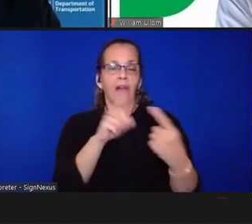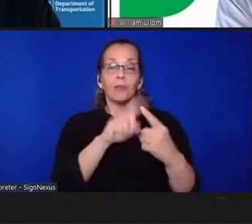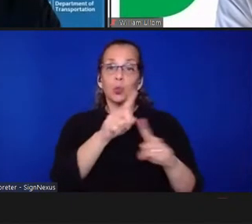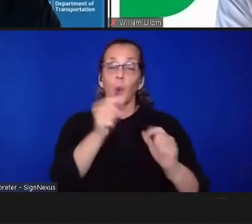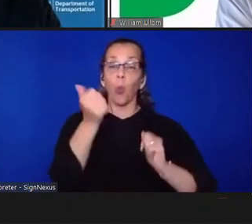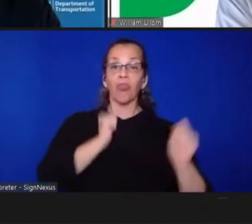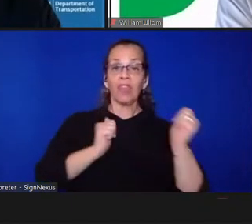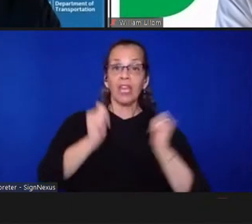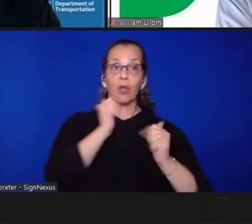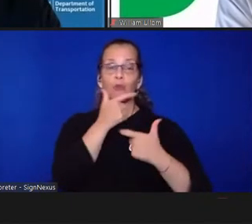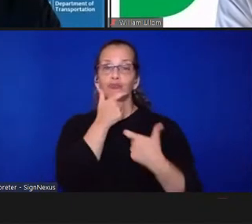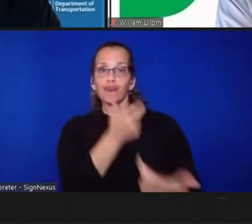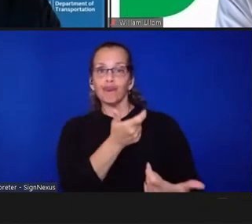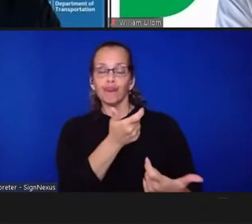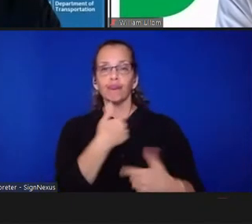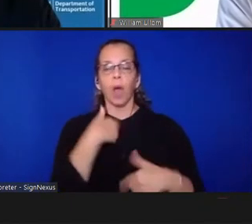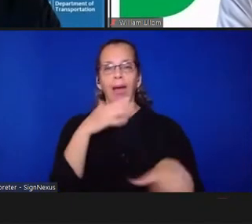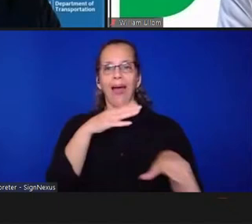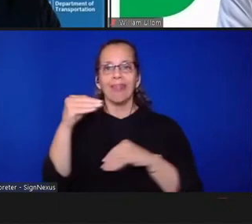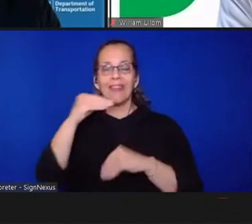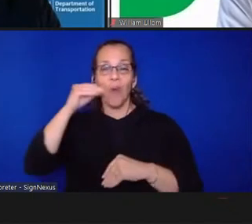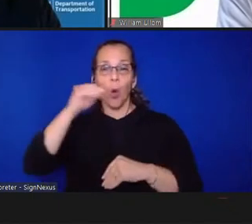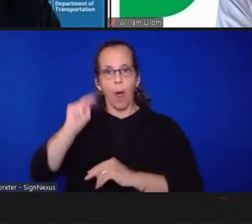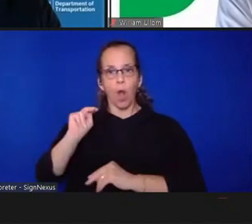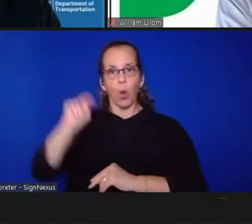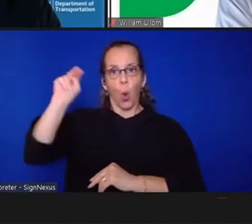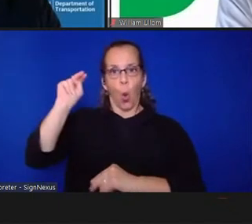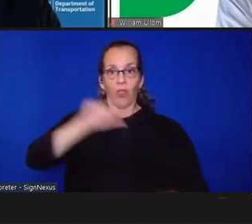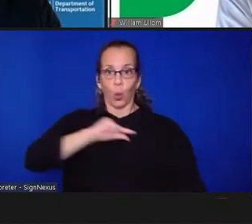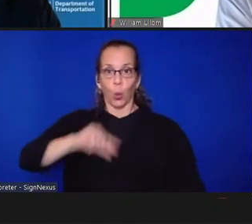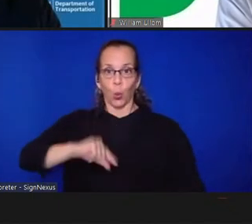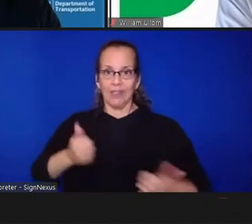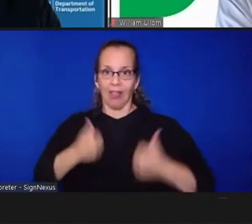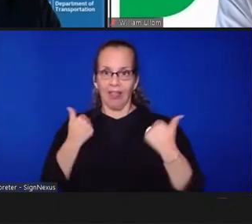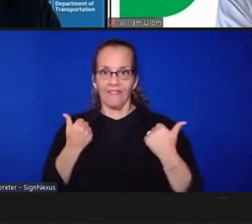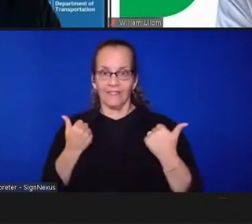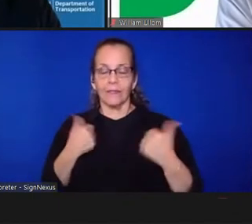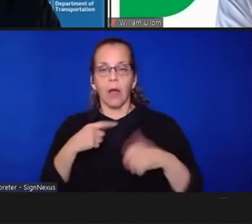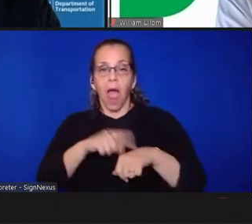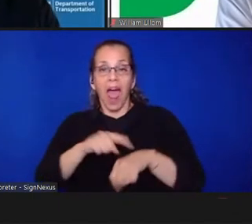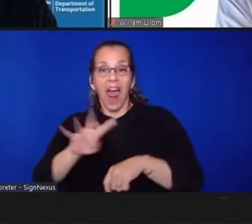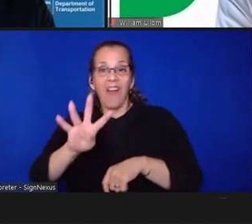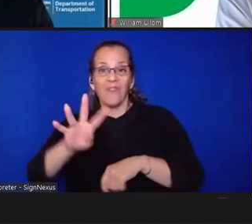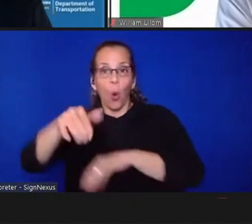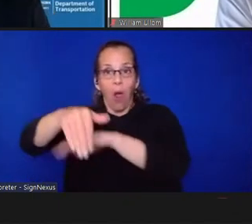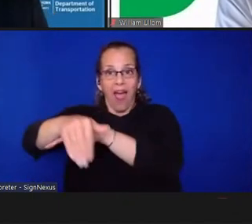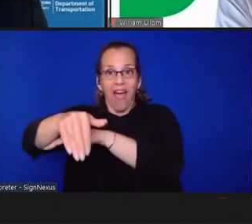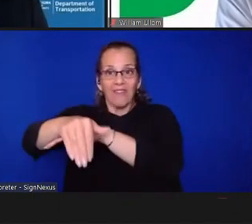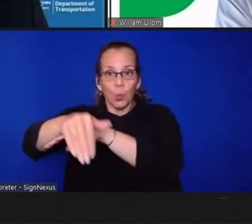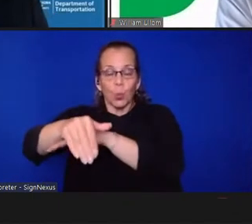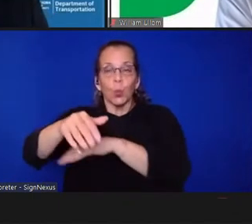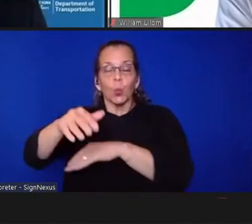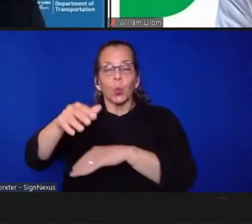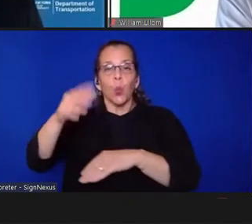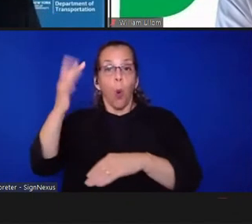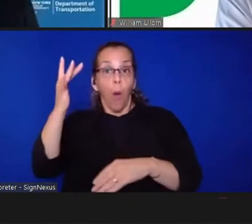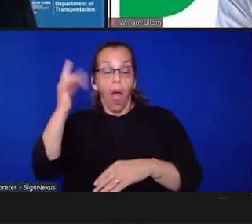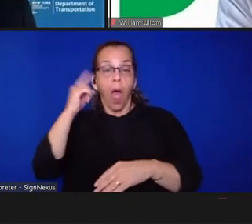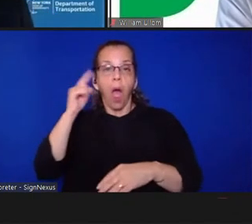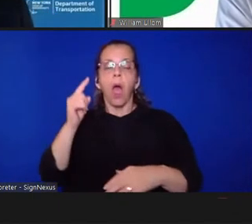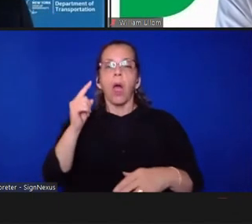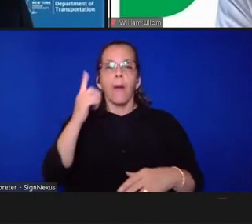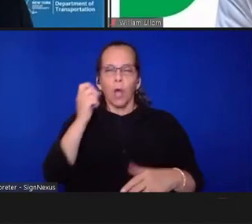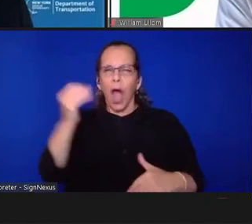I leave my house in North Queens at 4 pm because I know where to park and I sit in my car until